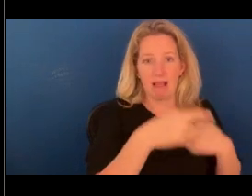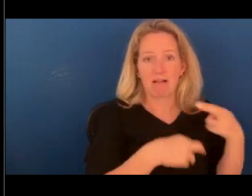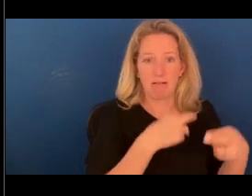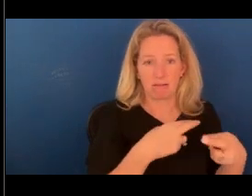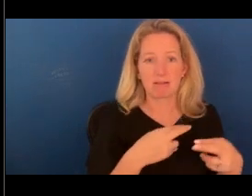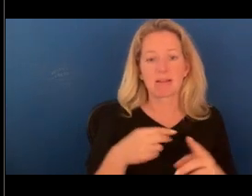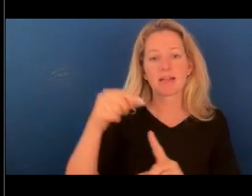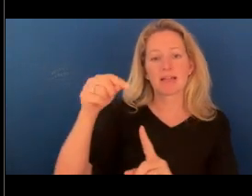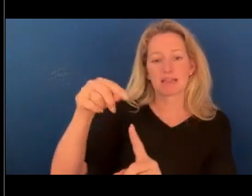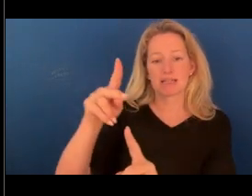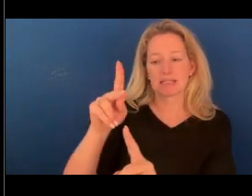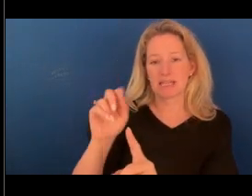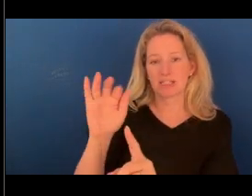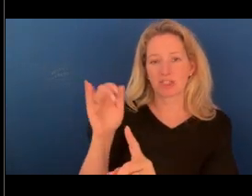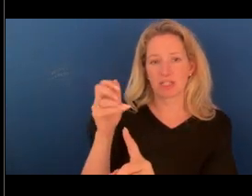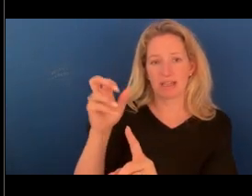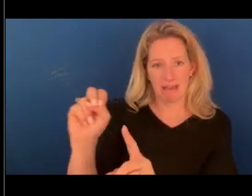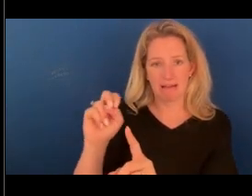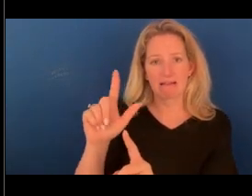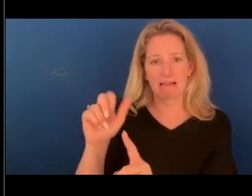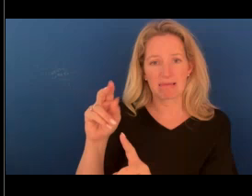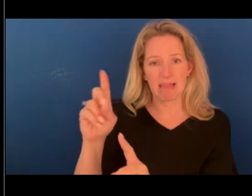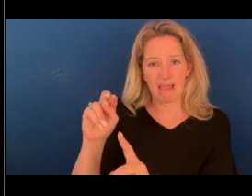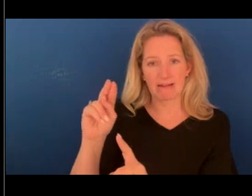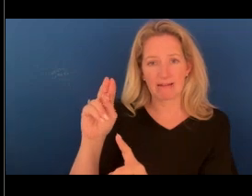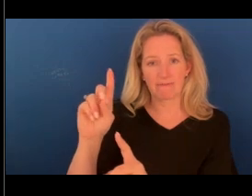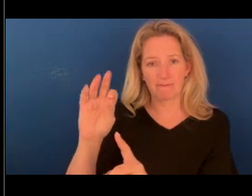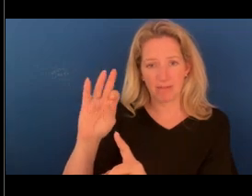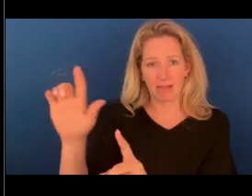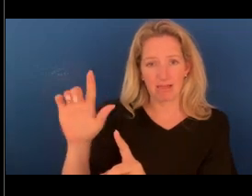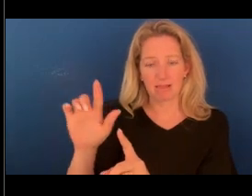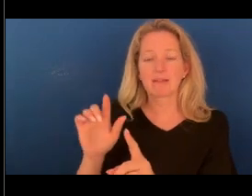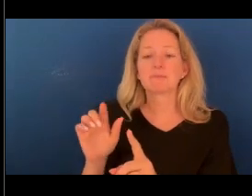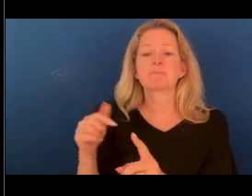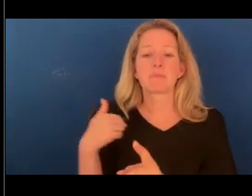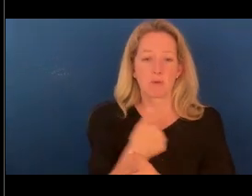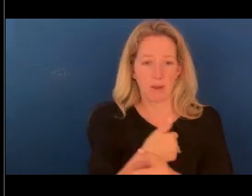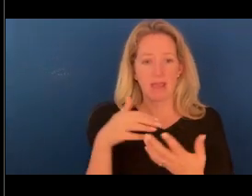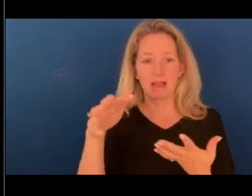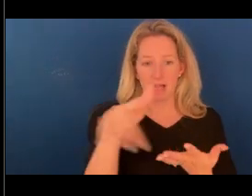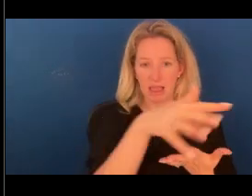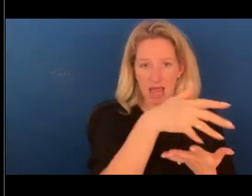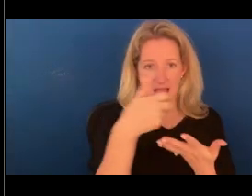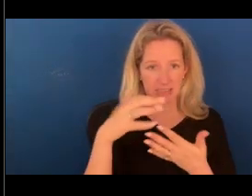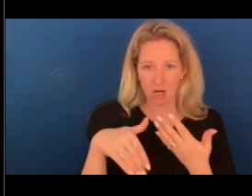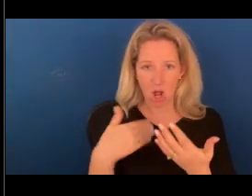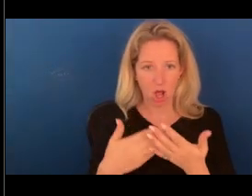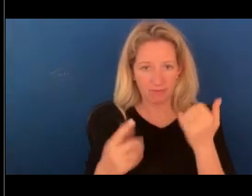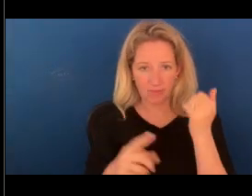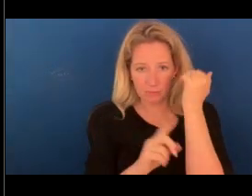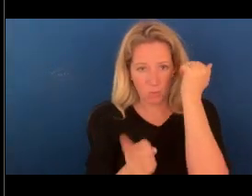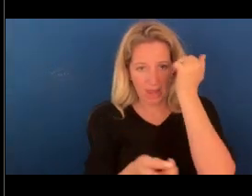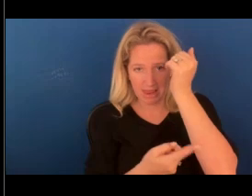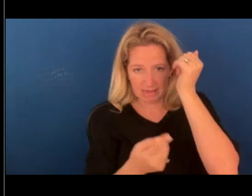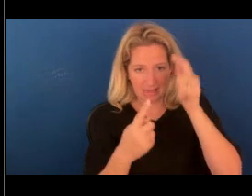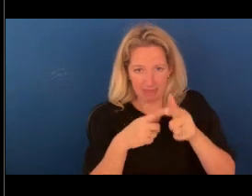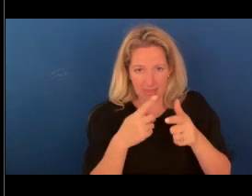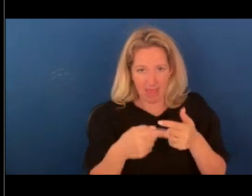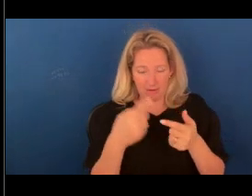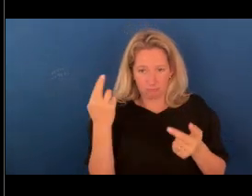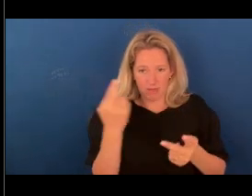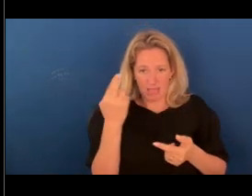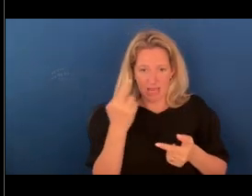Ketchikan landfill. And at this point, so we collected all this waste and had realized, as you pick things